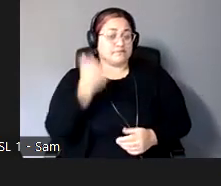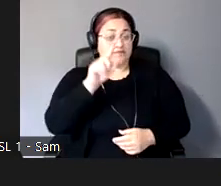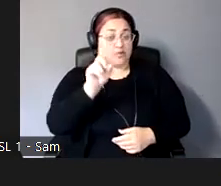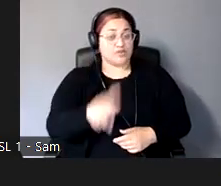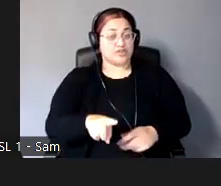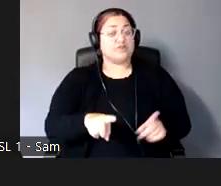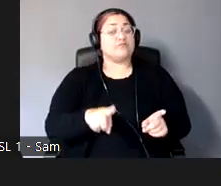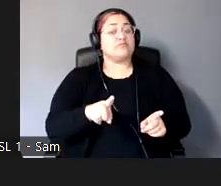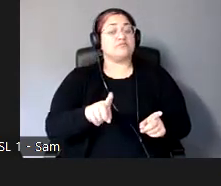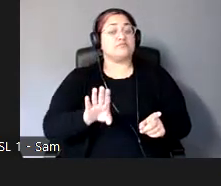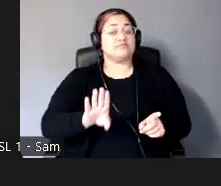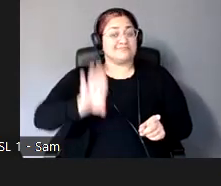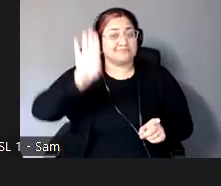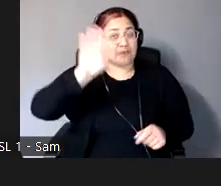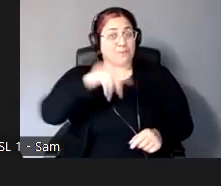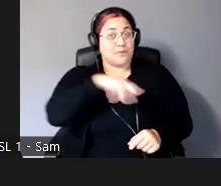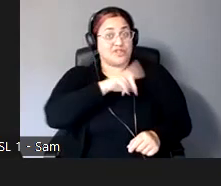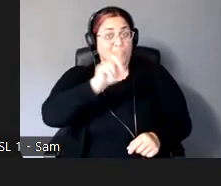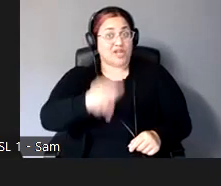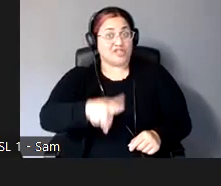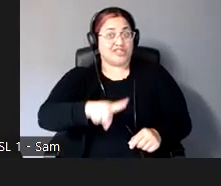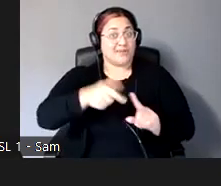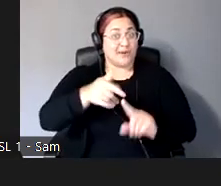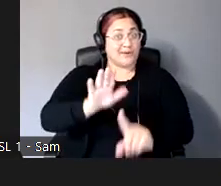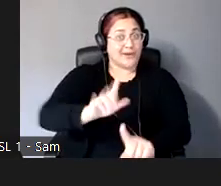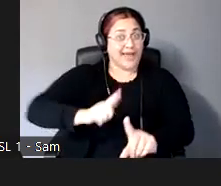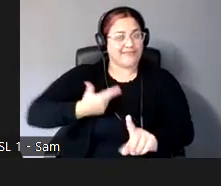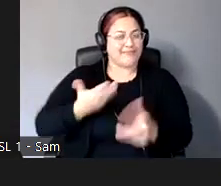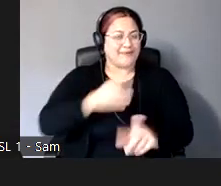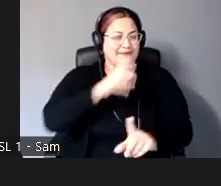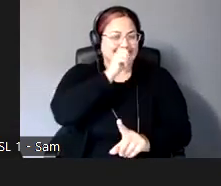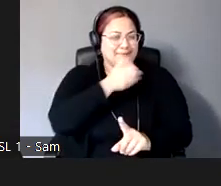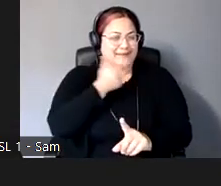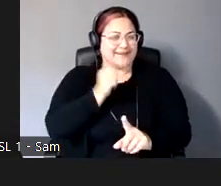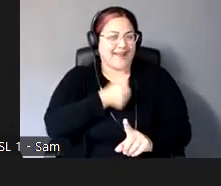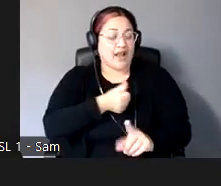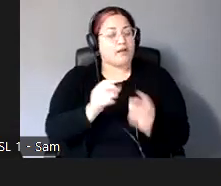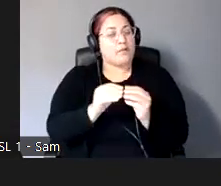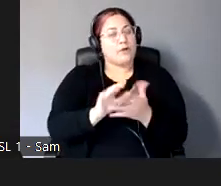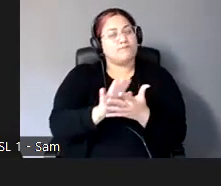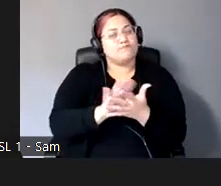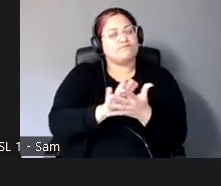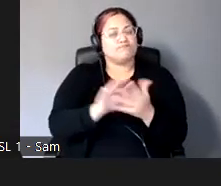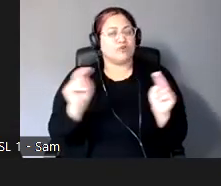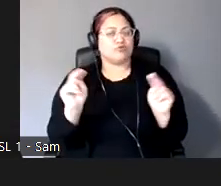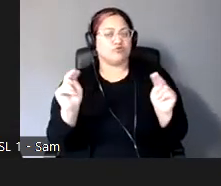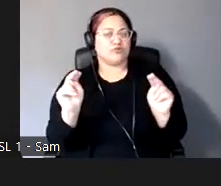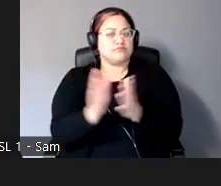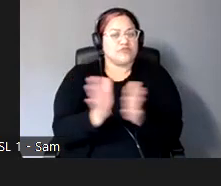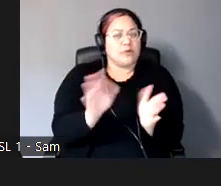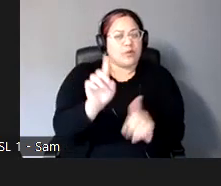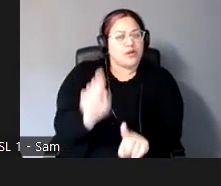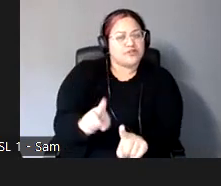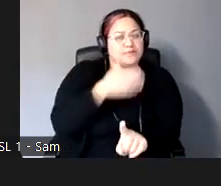terms as opposed to specific names of individuals, that kind of thing. So we make sure that we can address them.